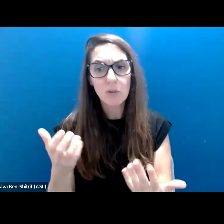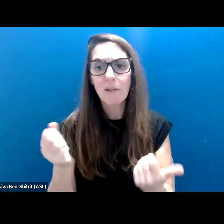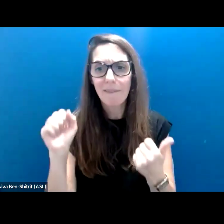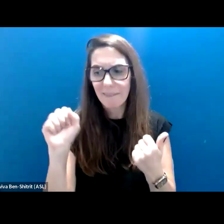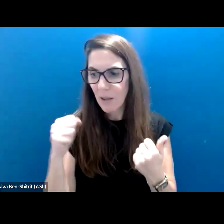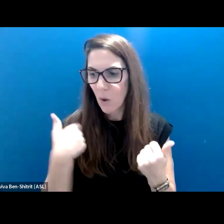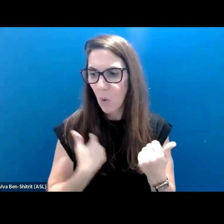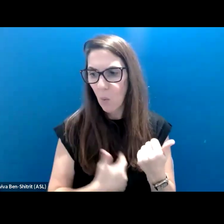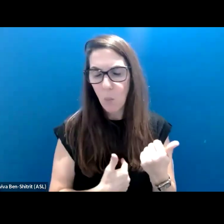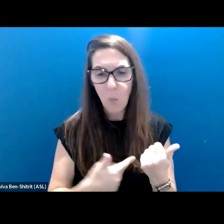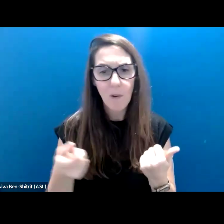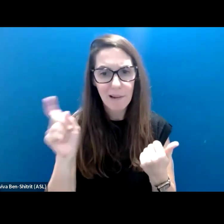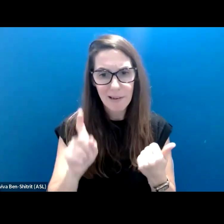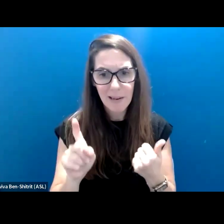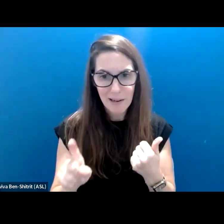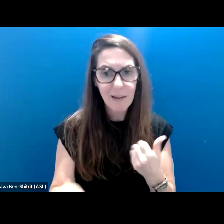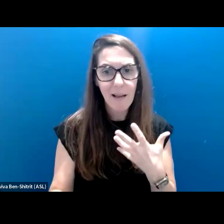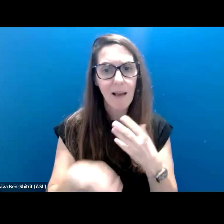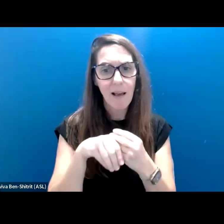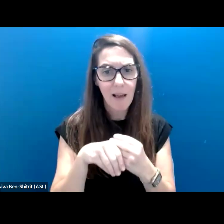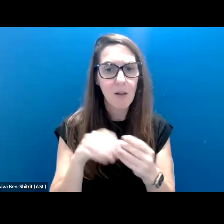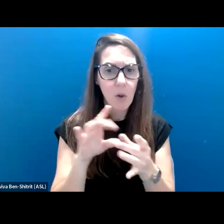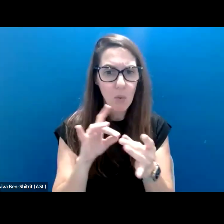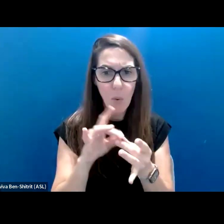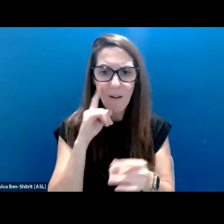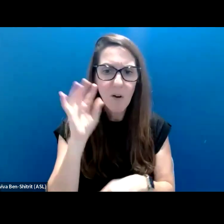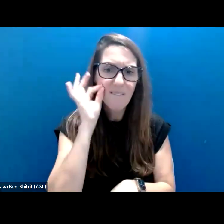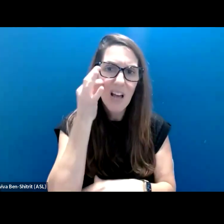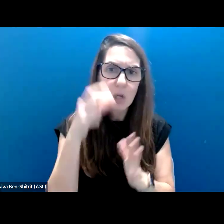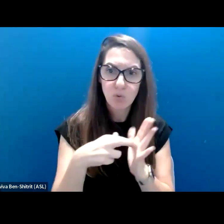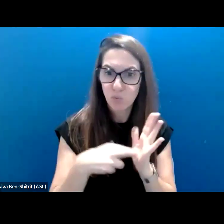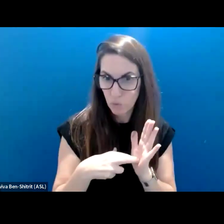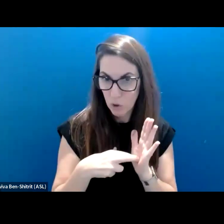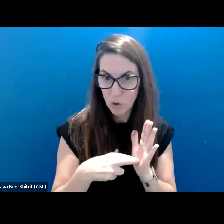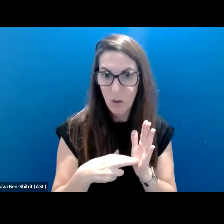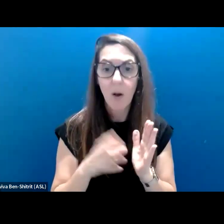need to put a notice in the Federal Register, so it'd be a Federal Register notice